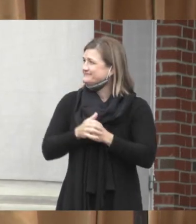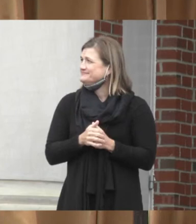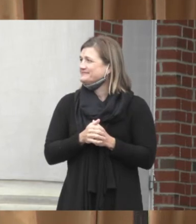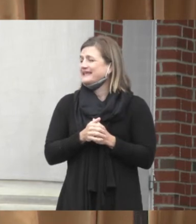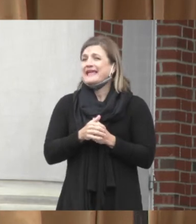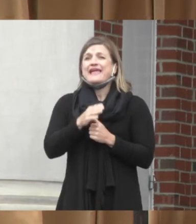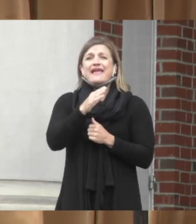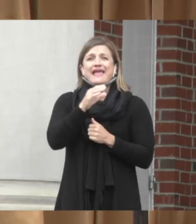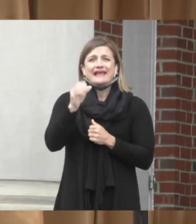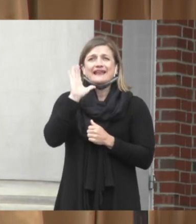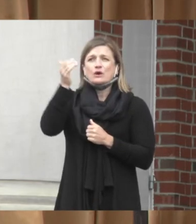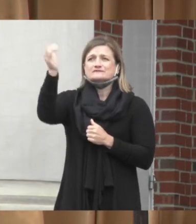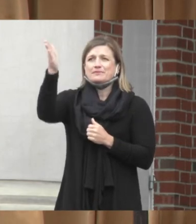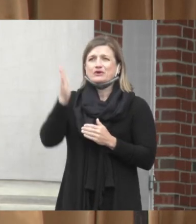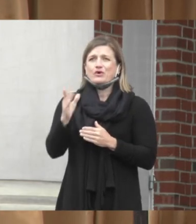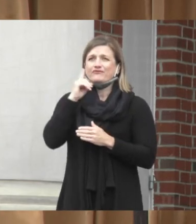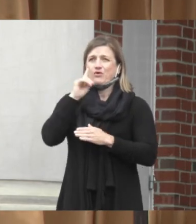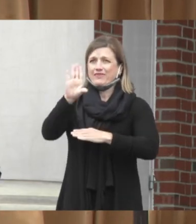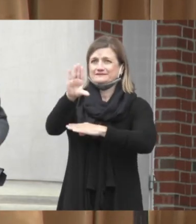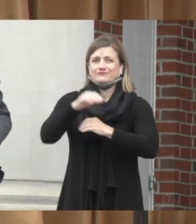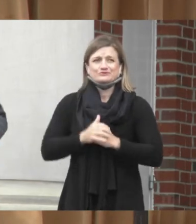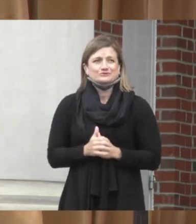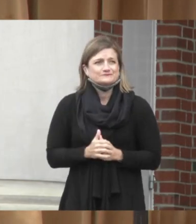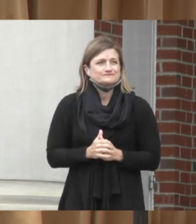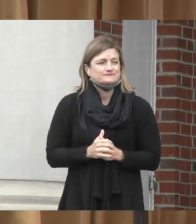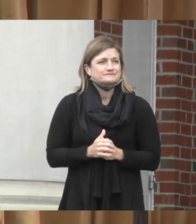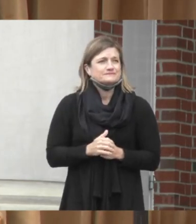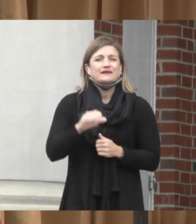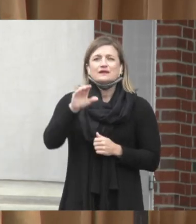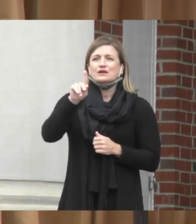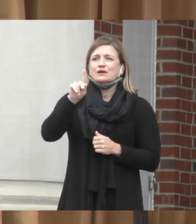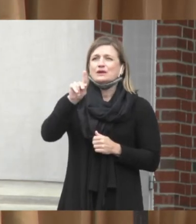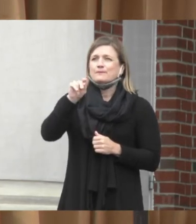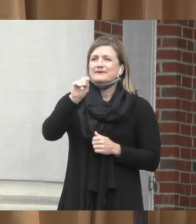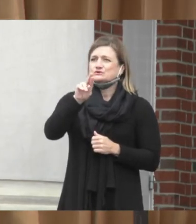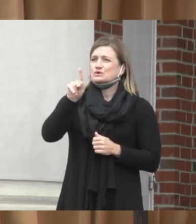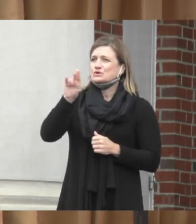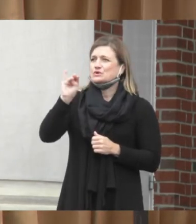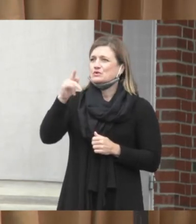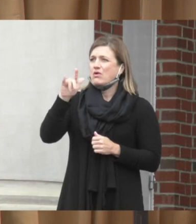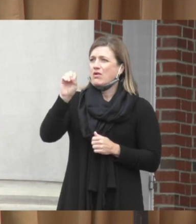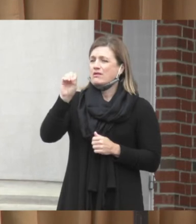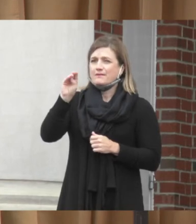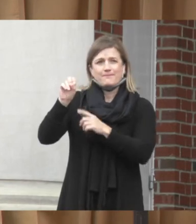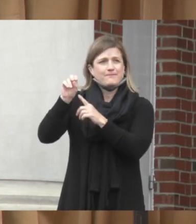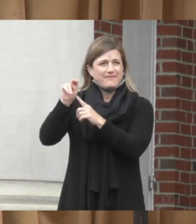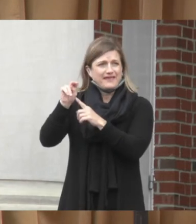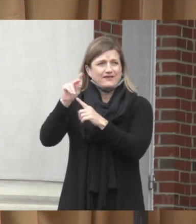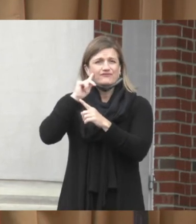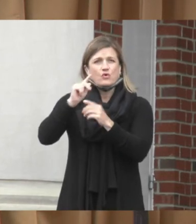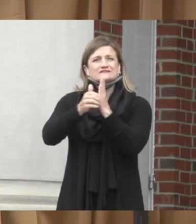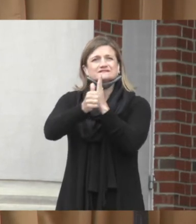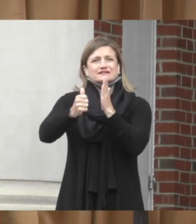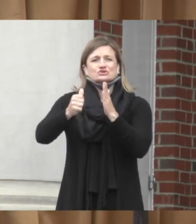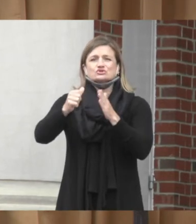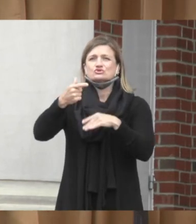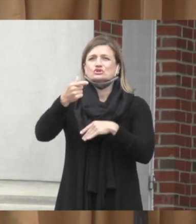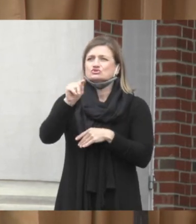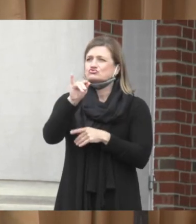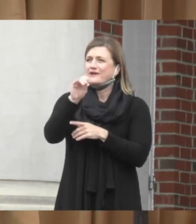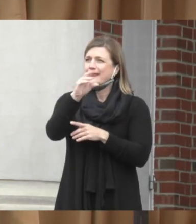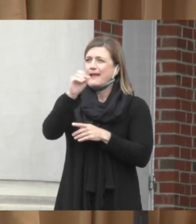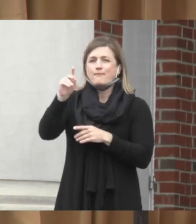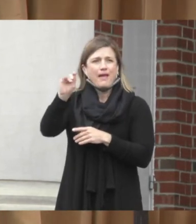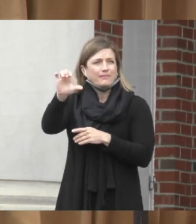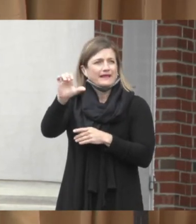speaker for this afternoon. Mr. Richard Kugelman, Dean, Skill Trades and Public Service.